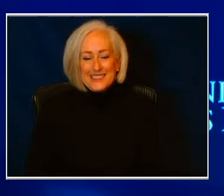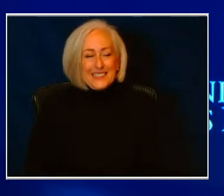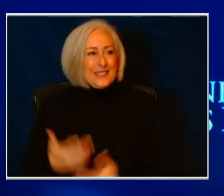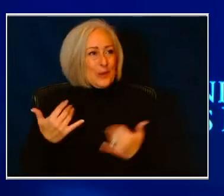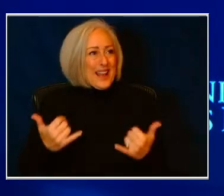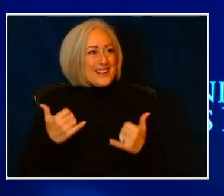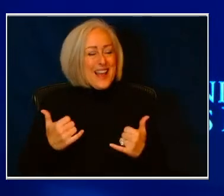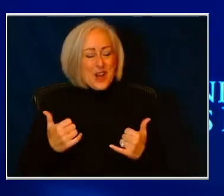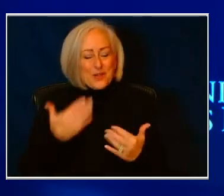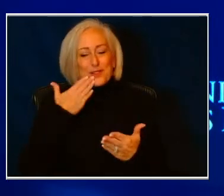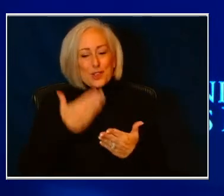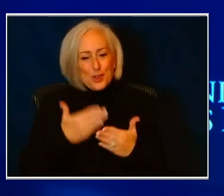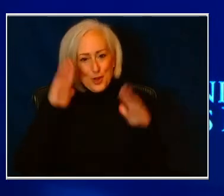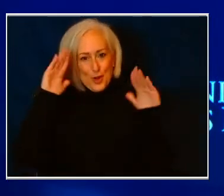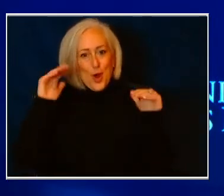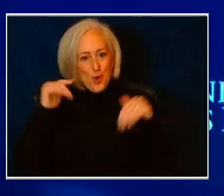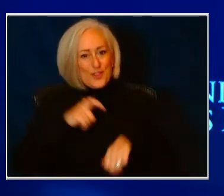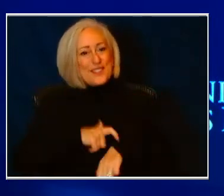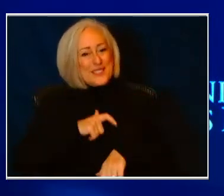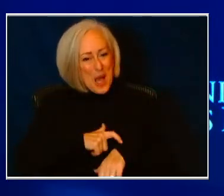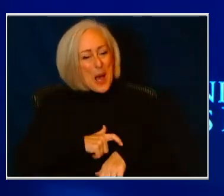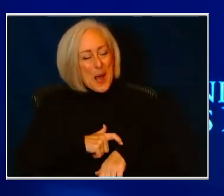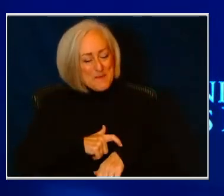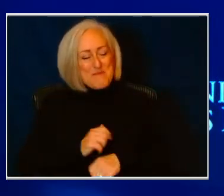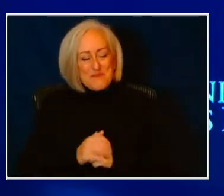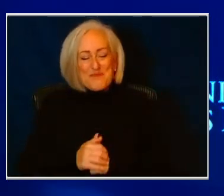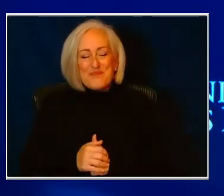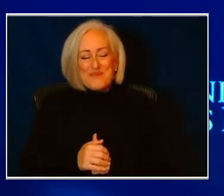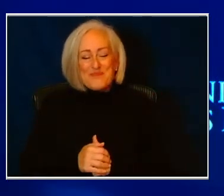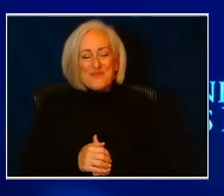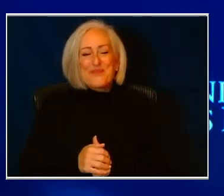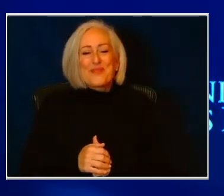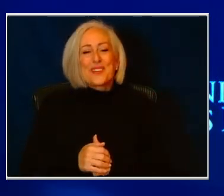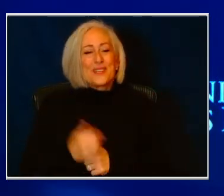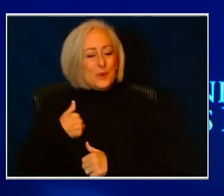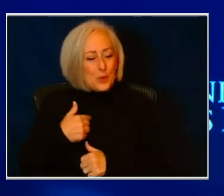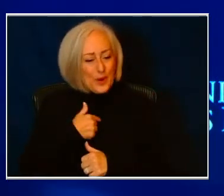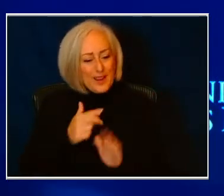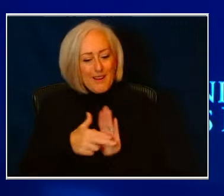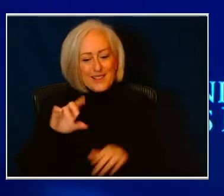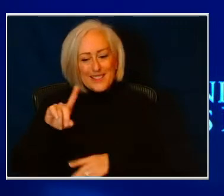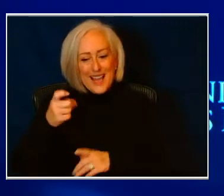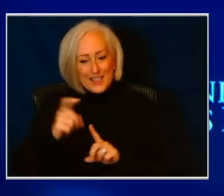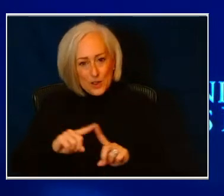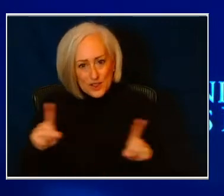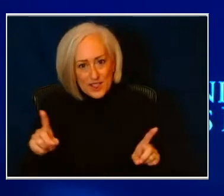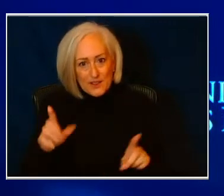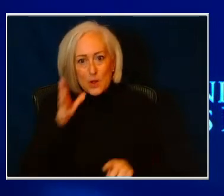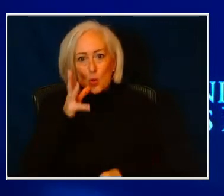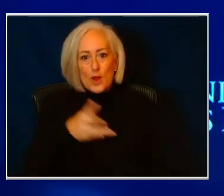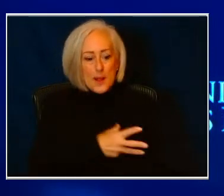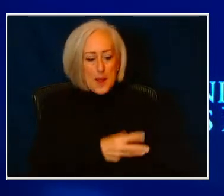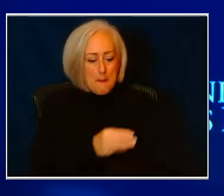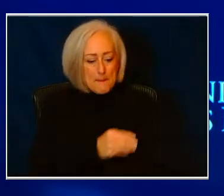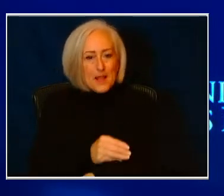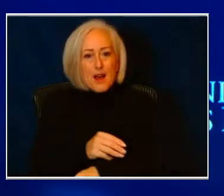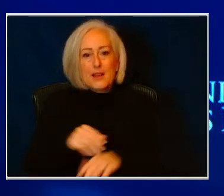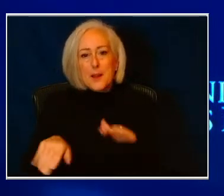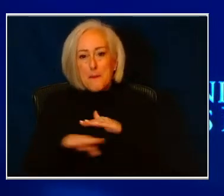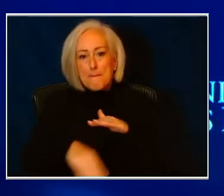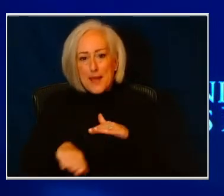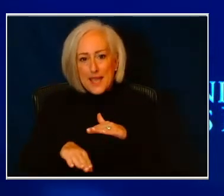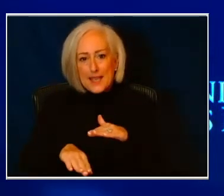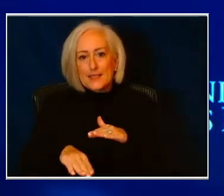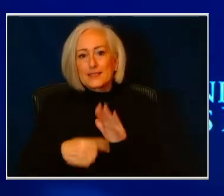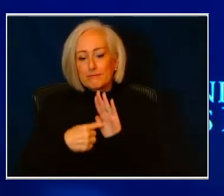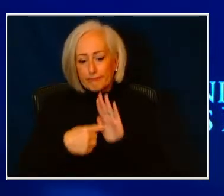and That makes us feel better. yes, Thank you. We're diagnosing it differently. We're going to have blood-based markers of Alzheimer's in the clinic soon.